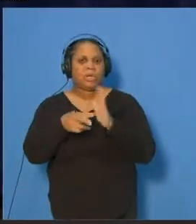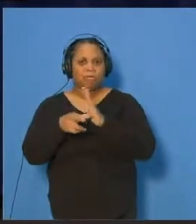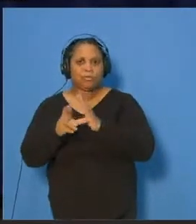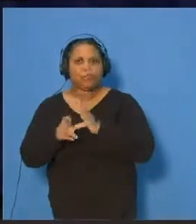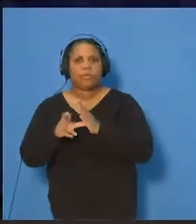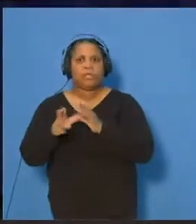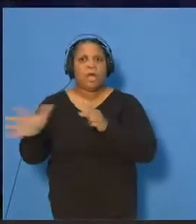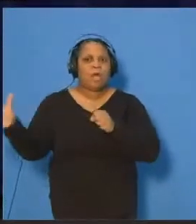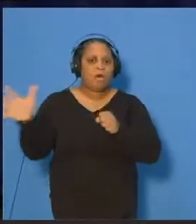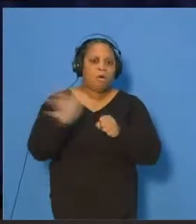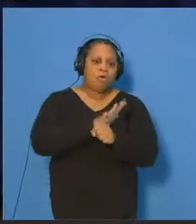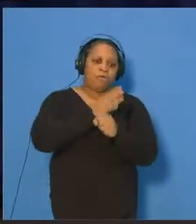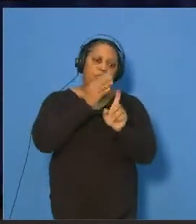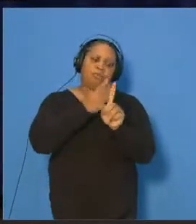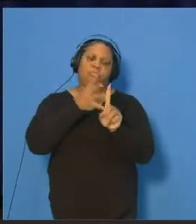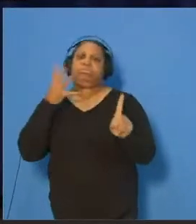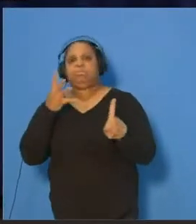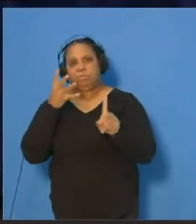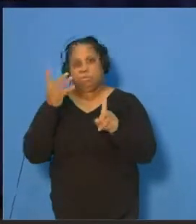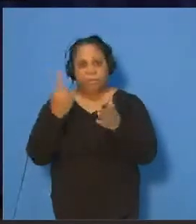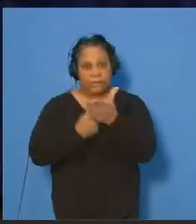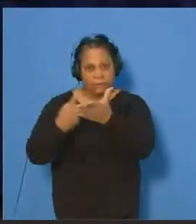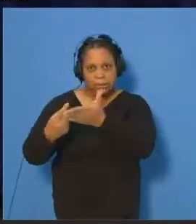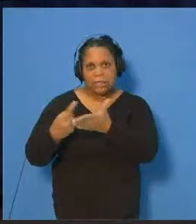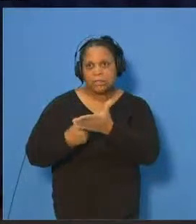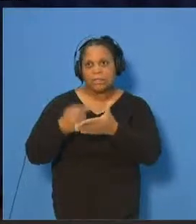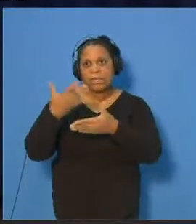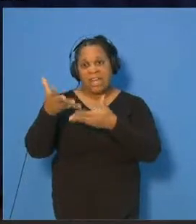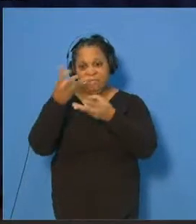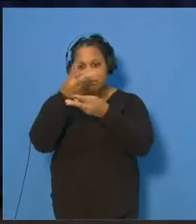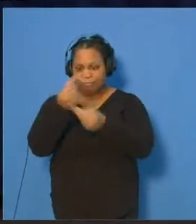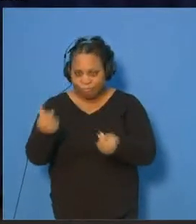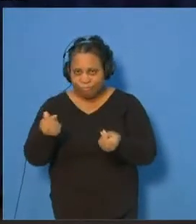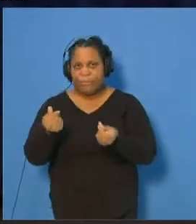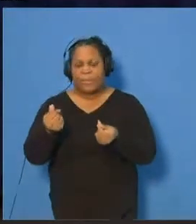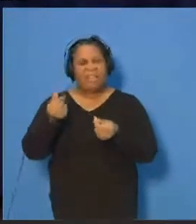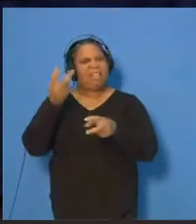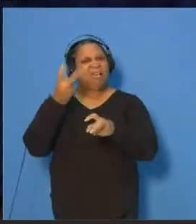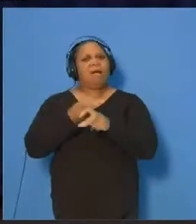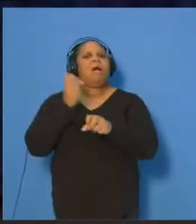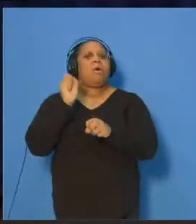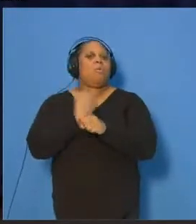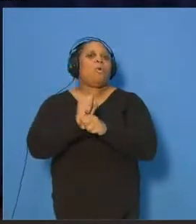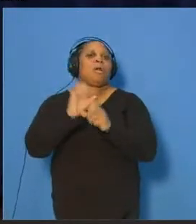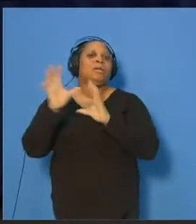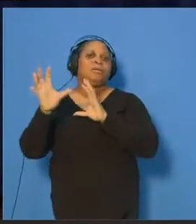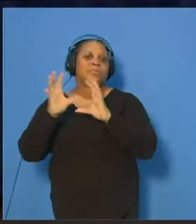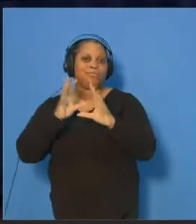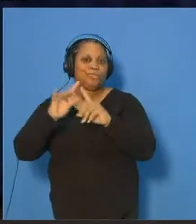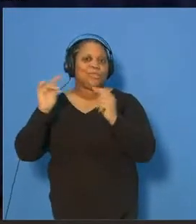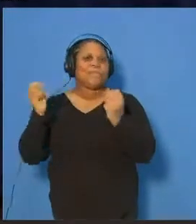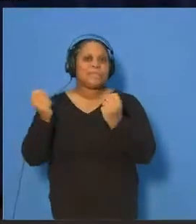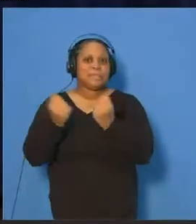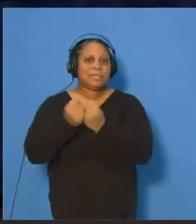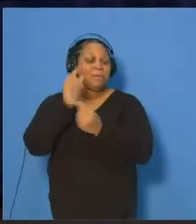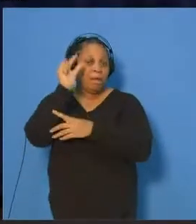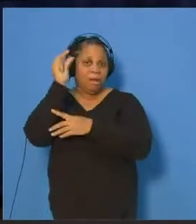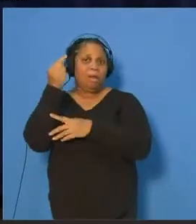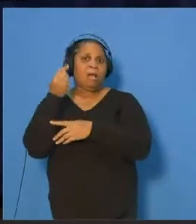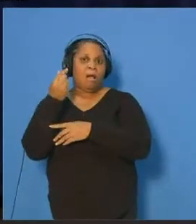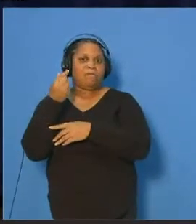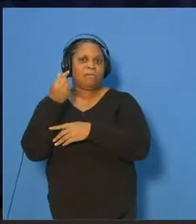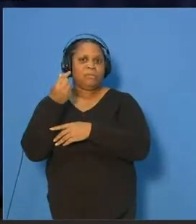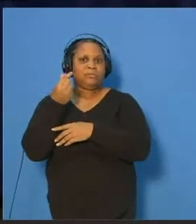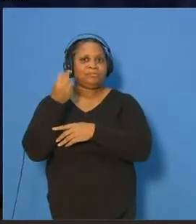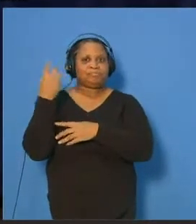full-scale discussion. Following those discussions and the resolution, the hard-working communications team of the government,